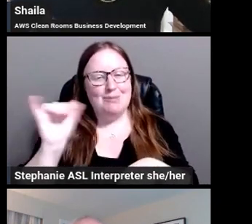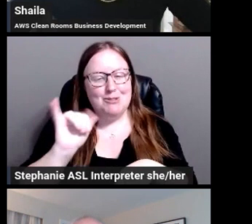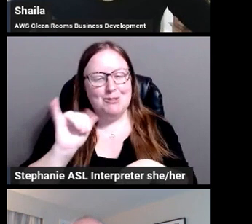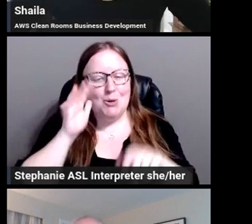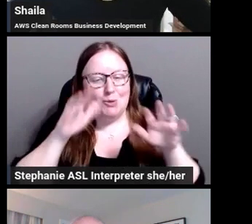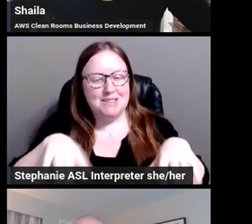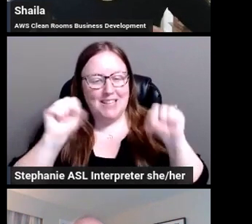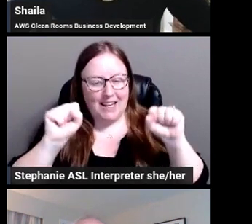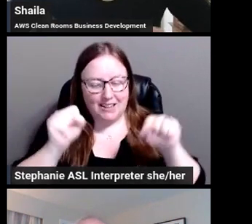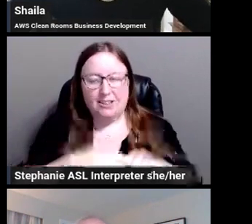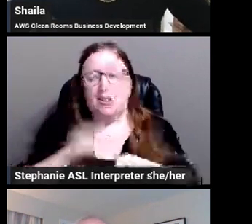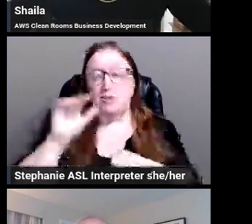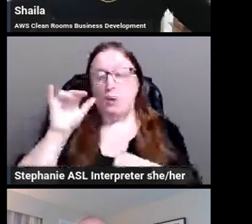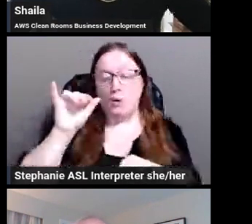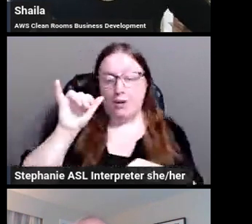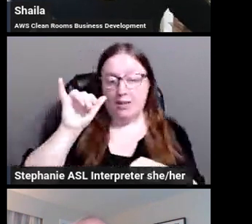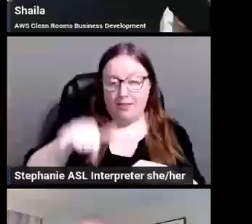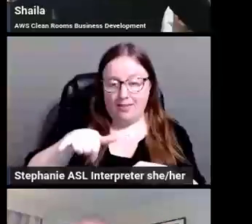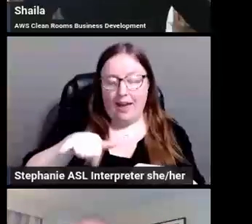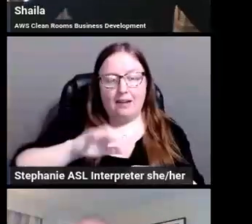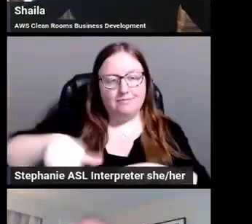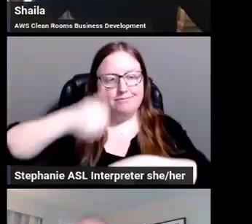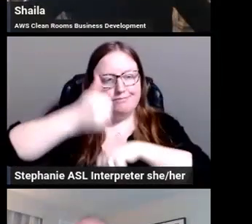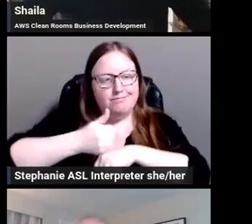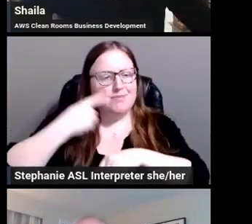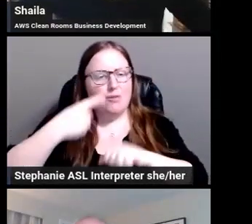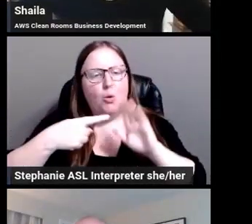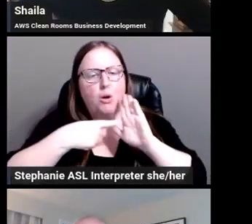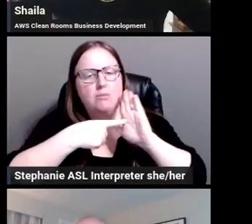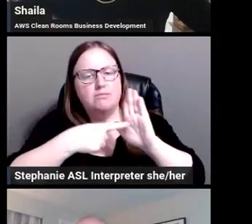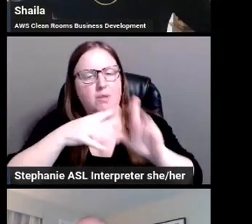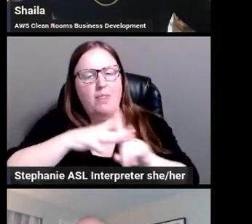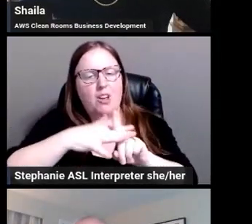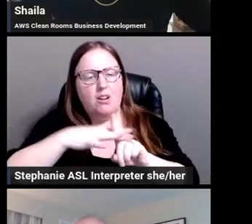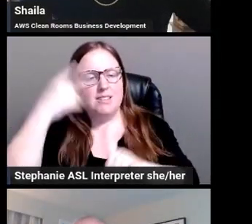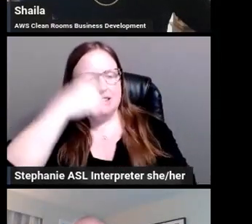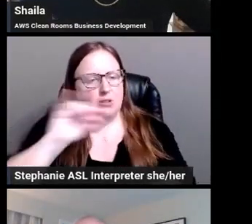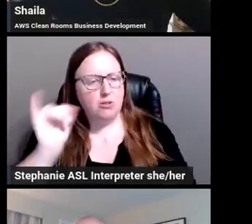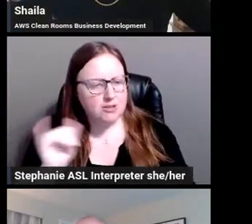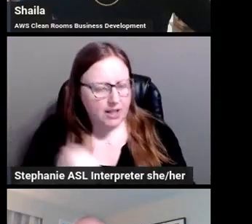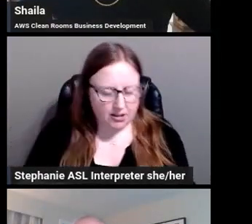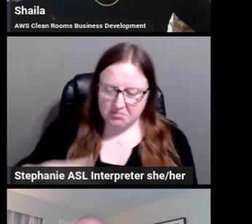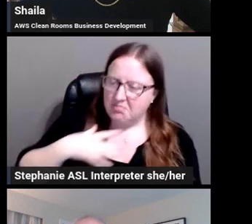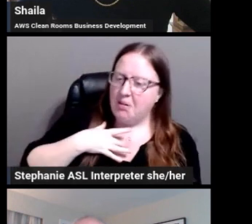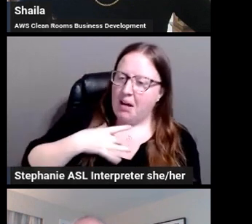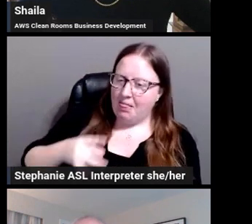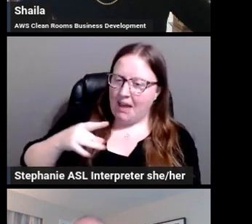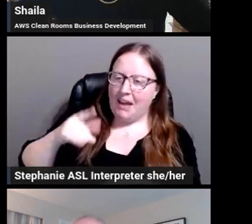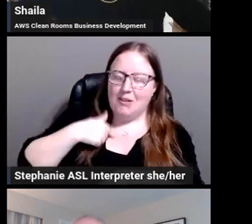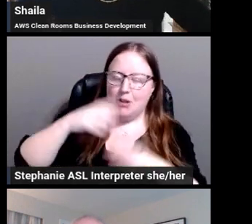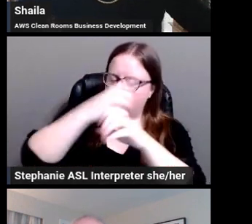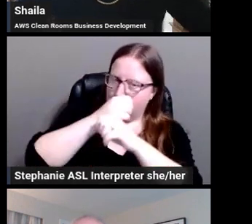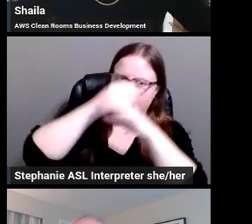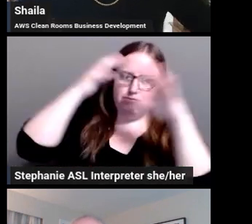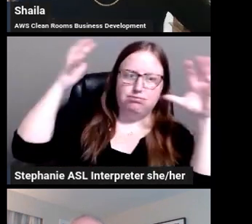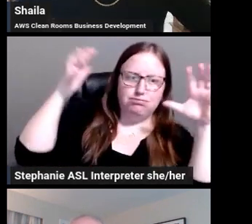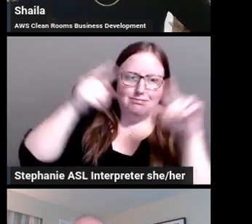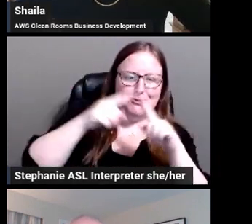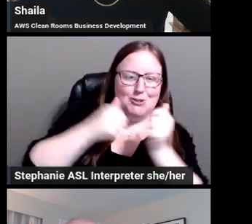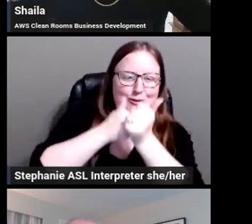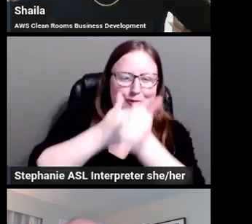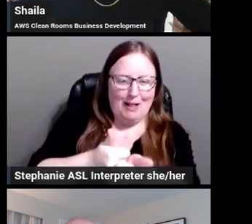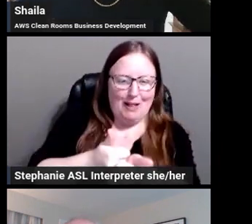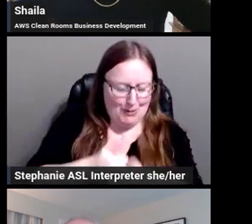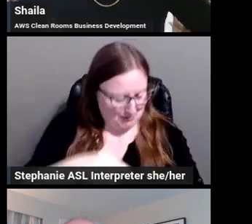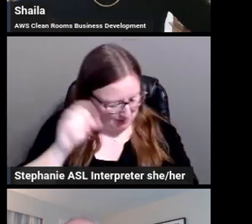exposure. So that kind of sets the stage for what Silas will walk through. I like this, building a nice story for us to follow here. Yeah, I'd